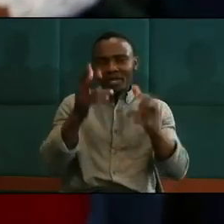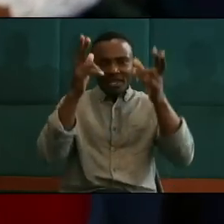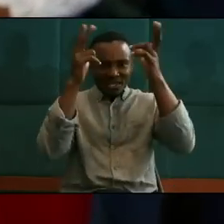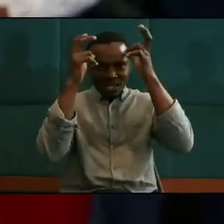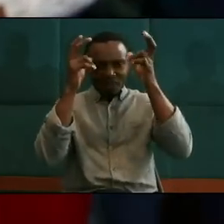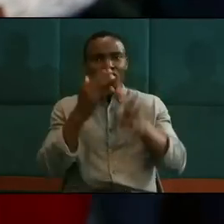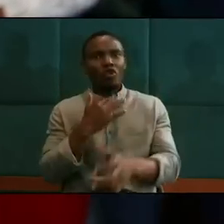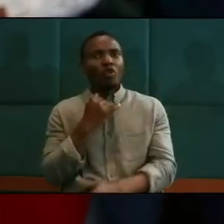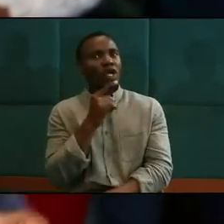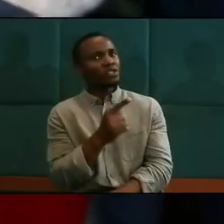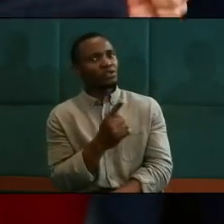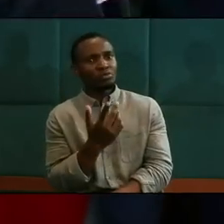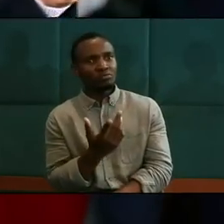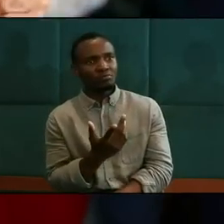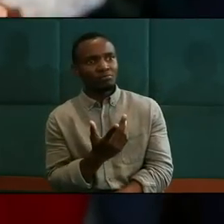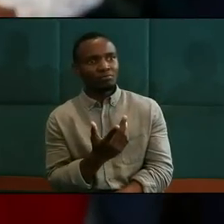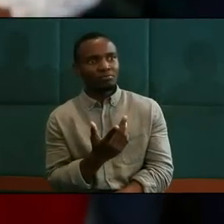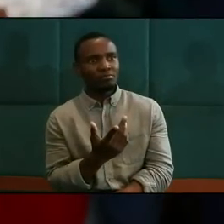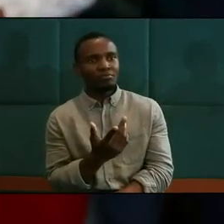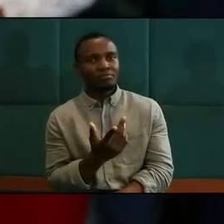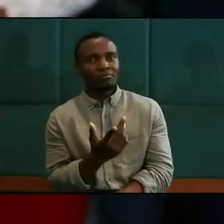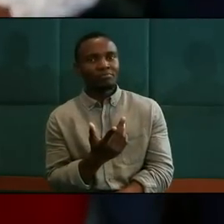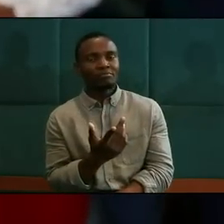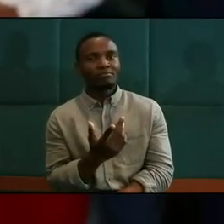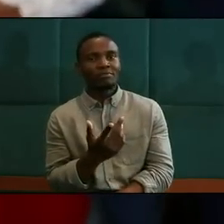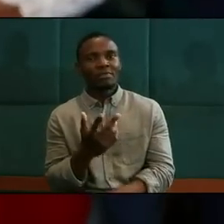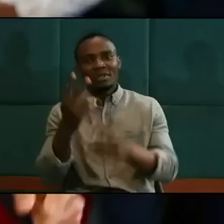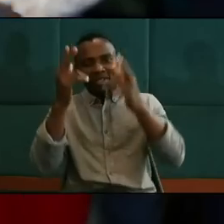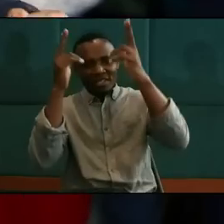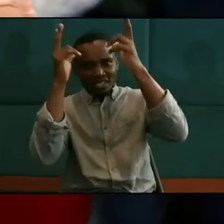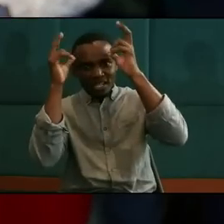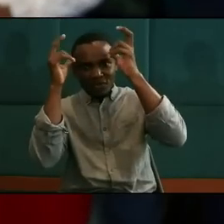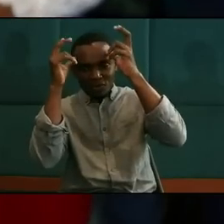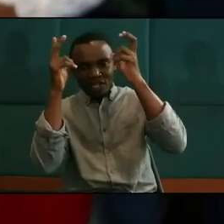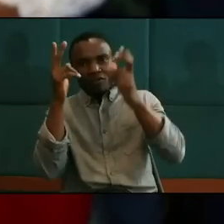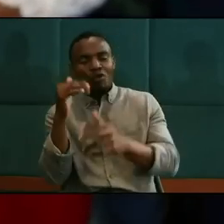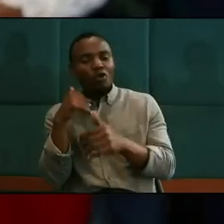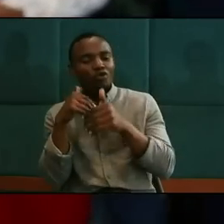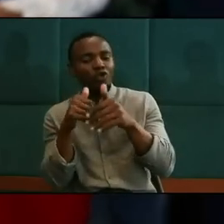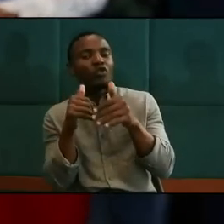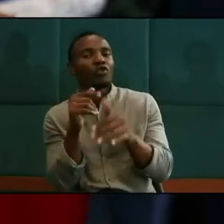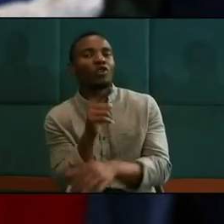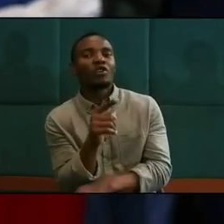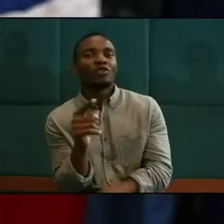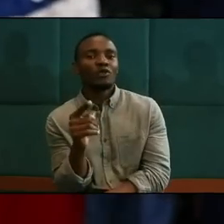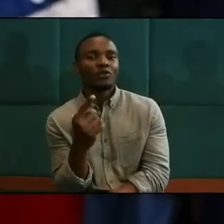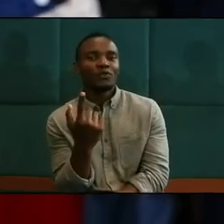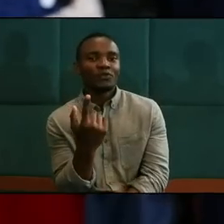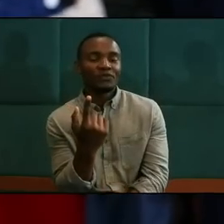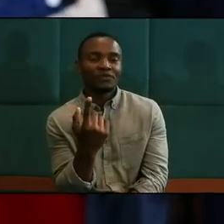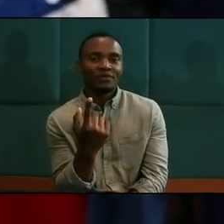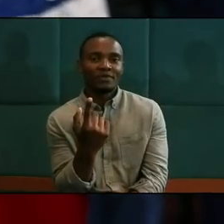for you? He's on your back, would not let you go.